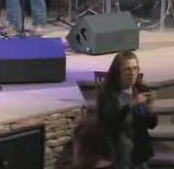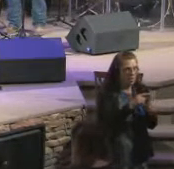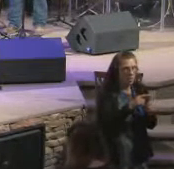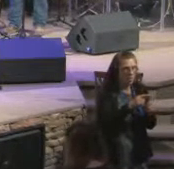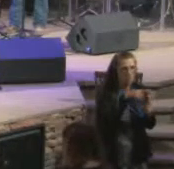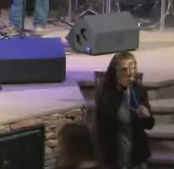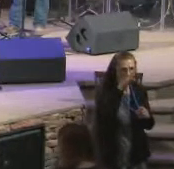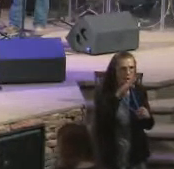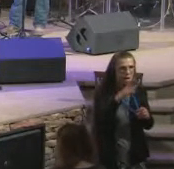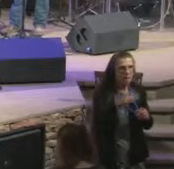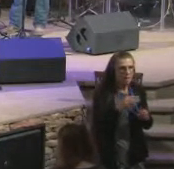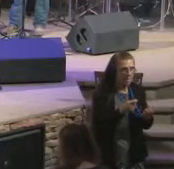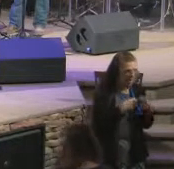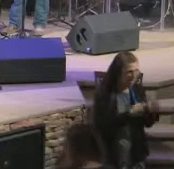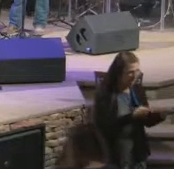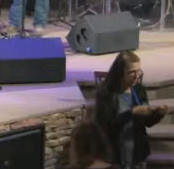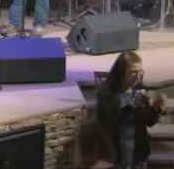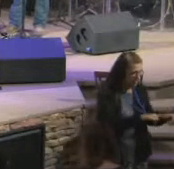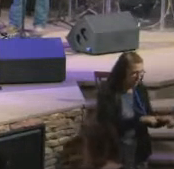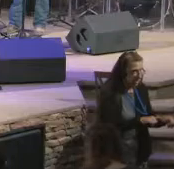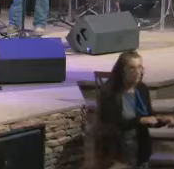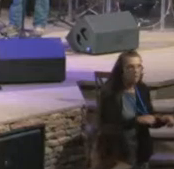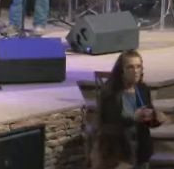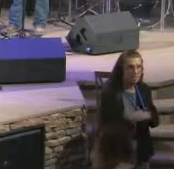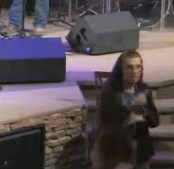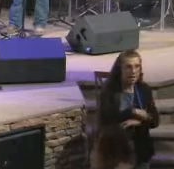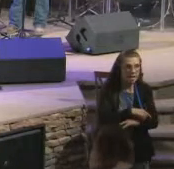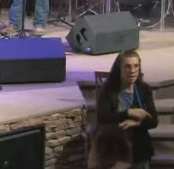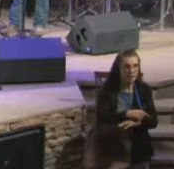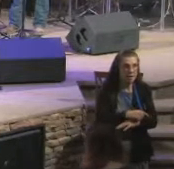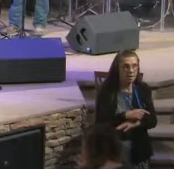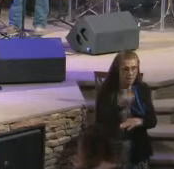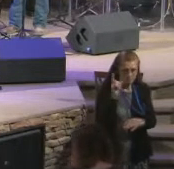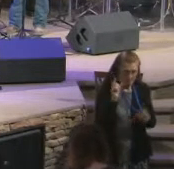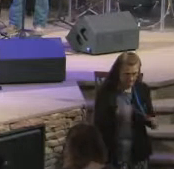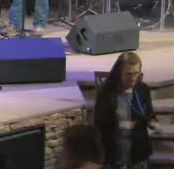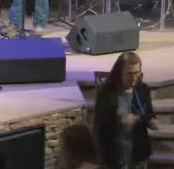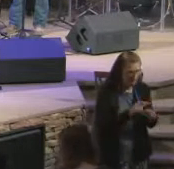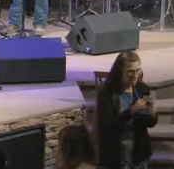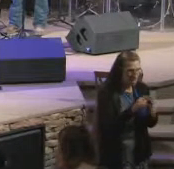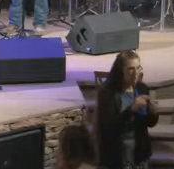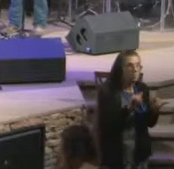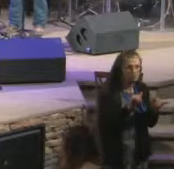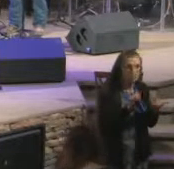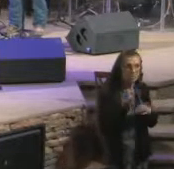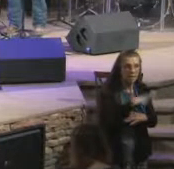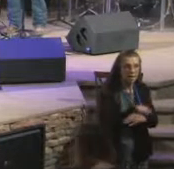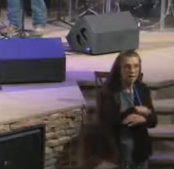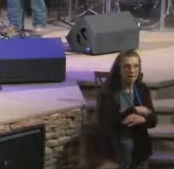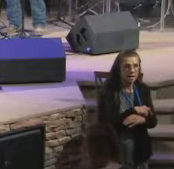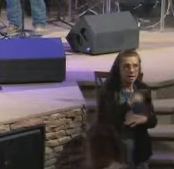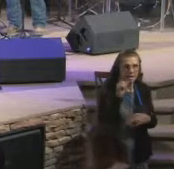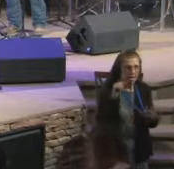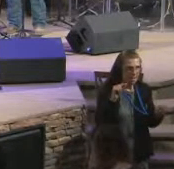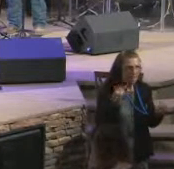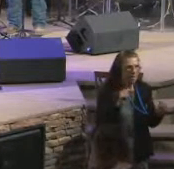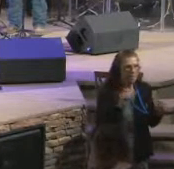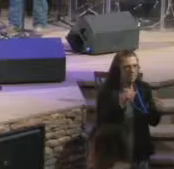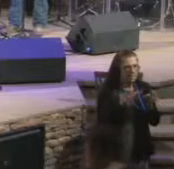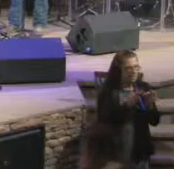are still today. They're still for us today. This word and interpretation that comes to us is